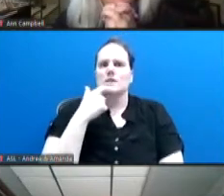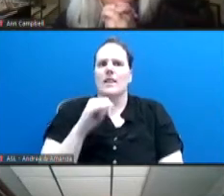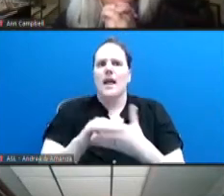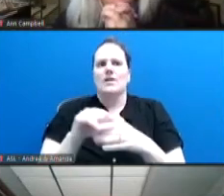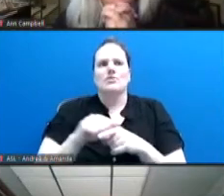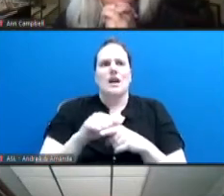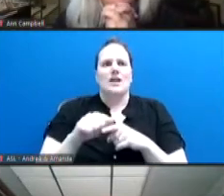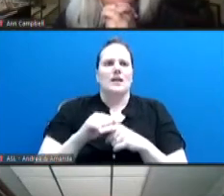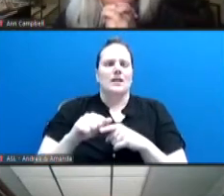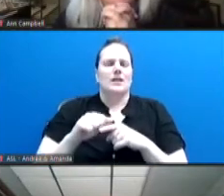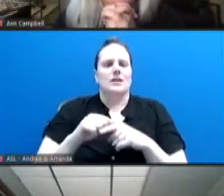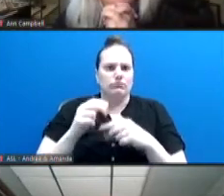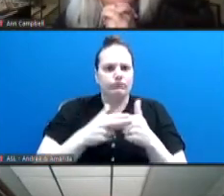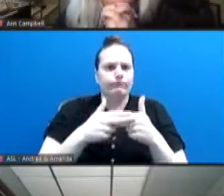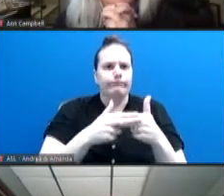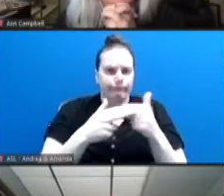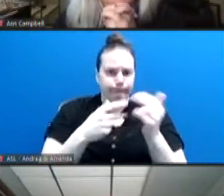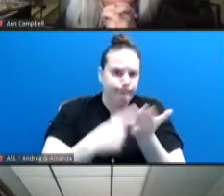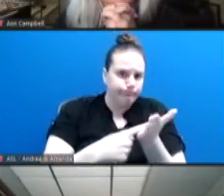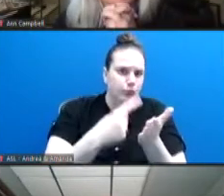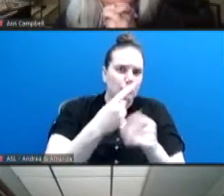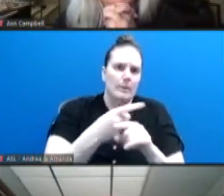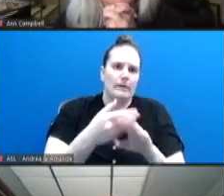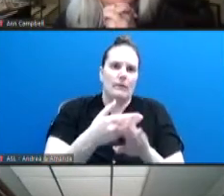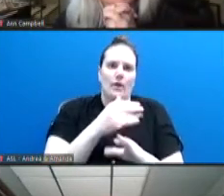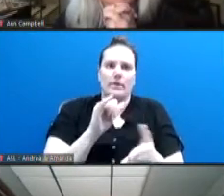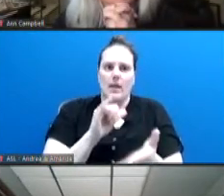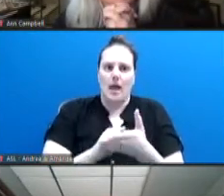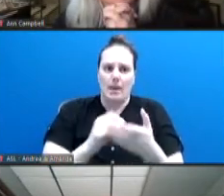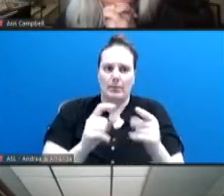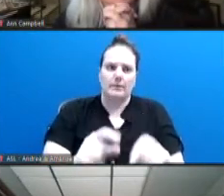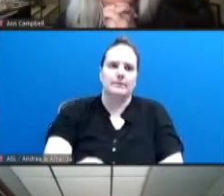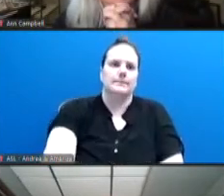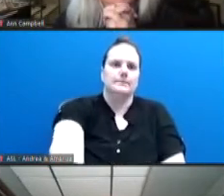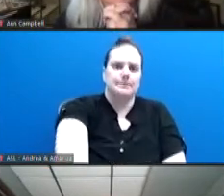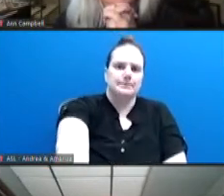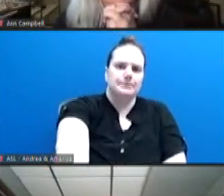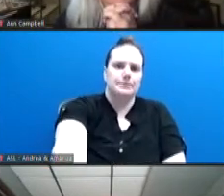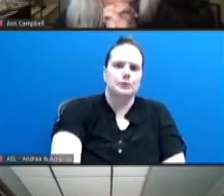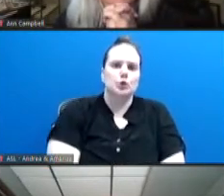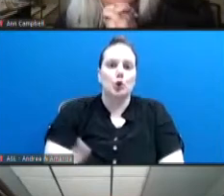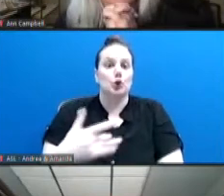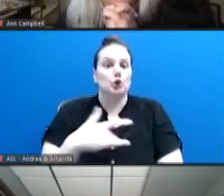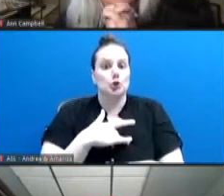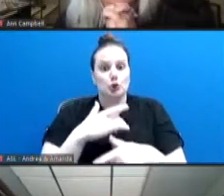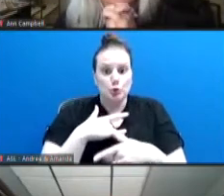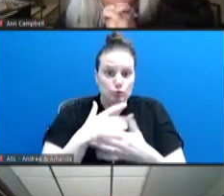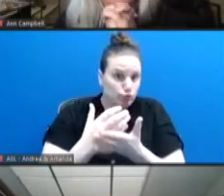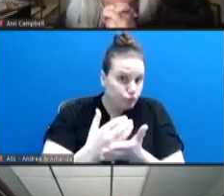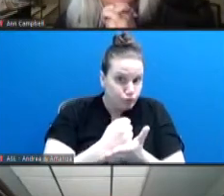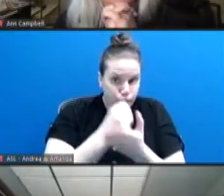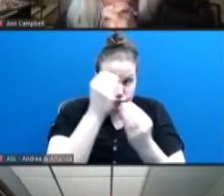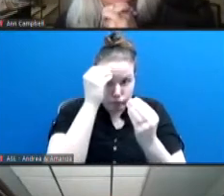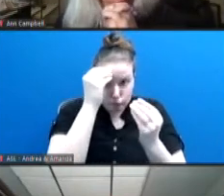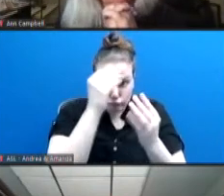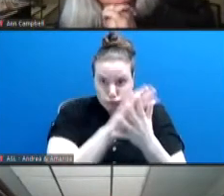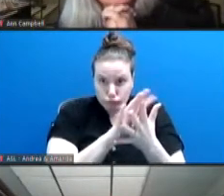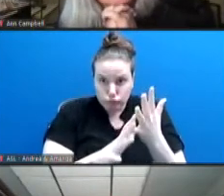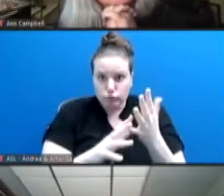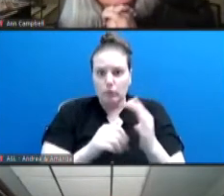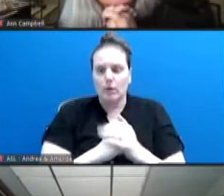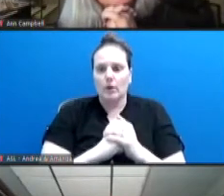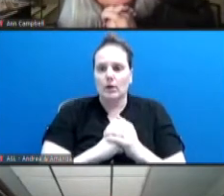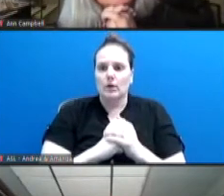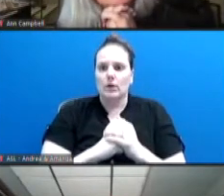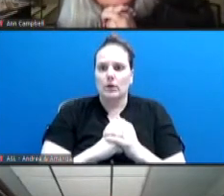meeting because it came out right before then. And the concerns were gathered, and